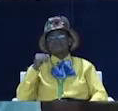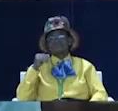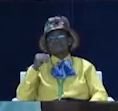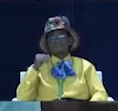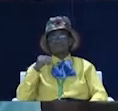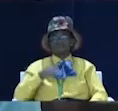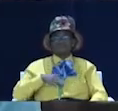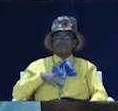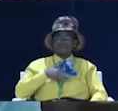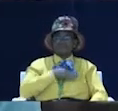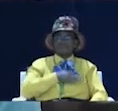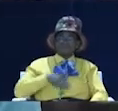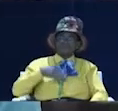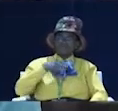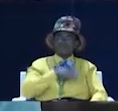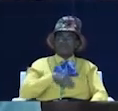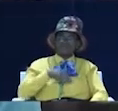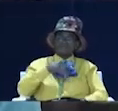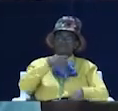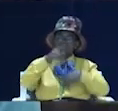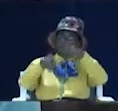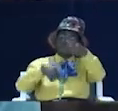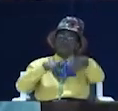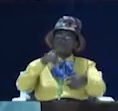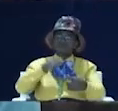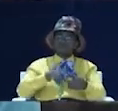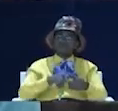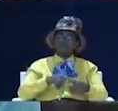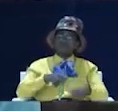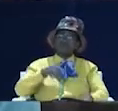please go to my earthly source